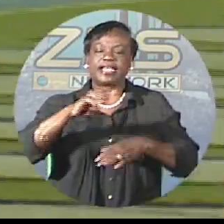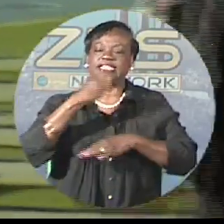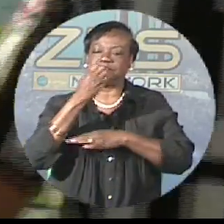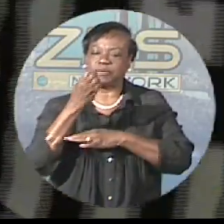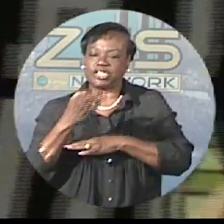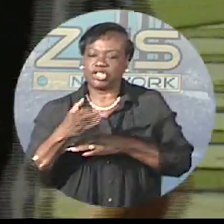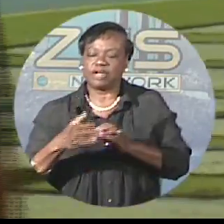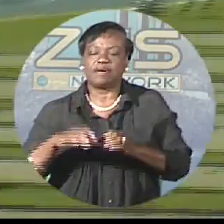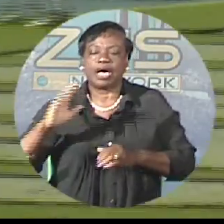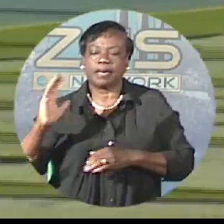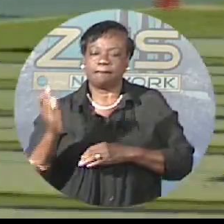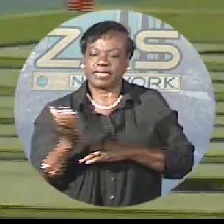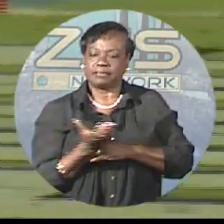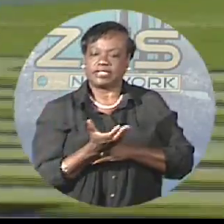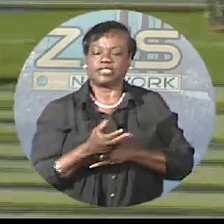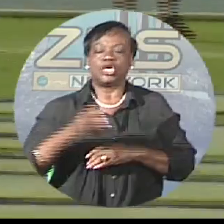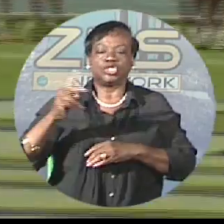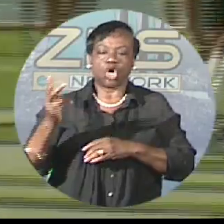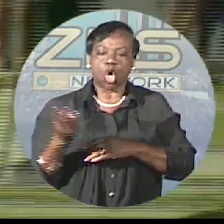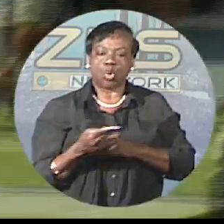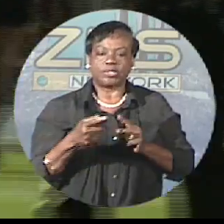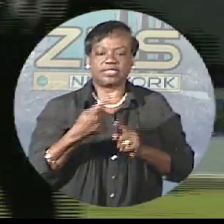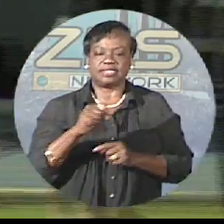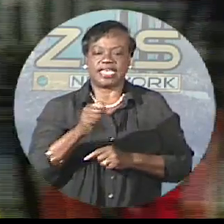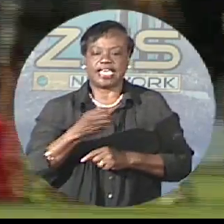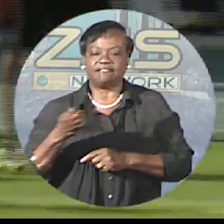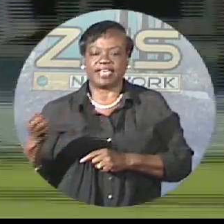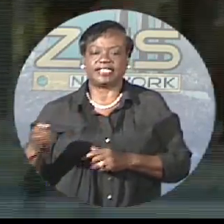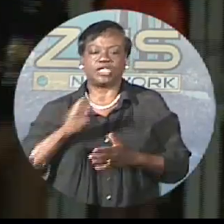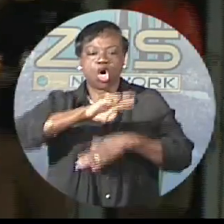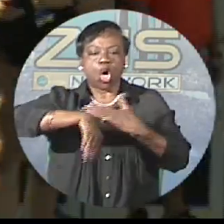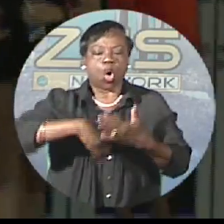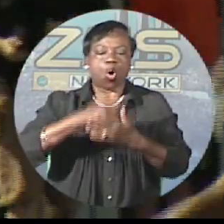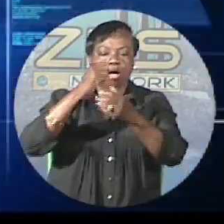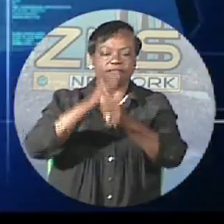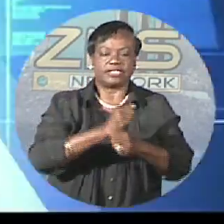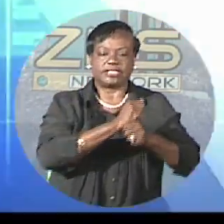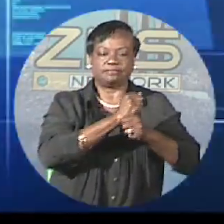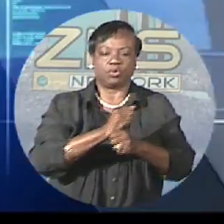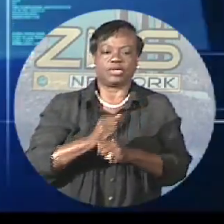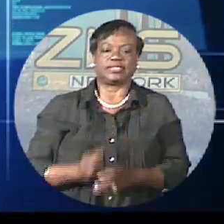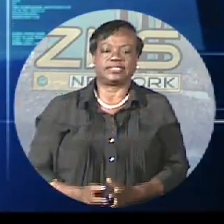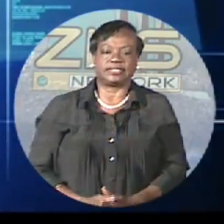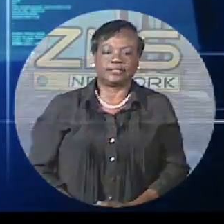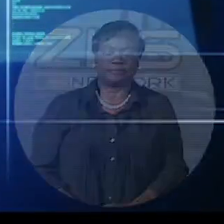to hosting these events. And that'll do it for sports. Stay tuned, check on weather still to come.